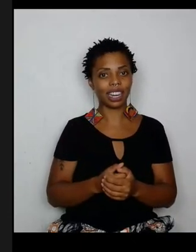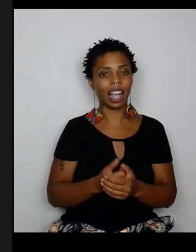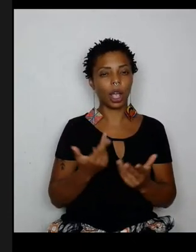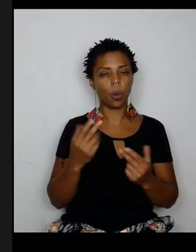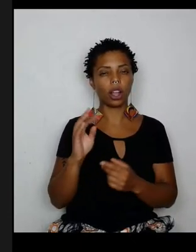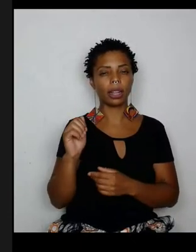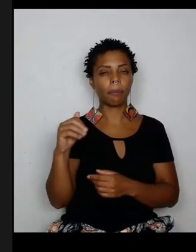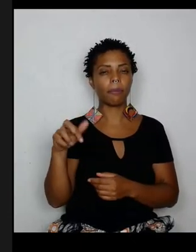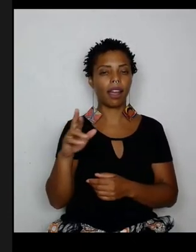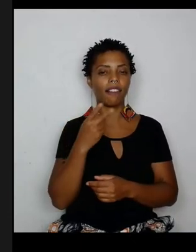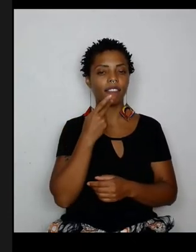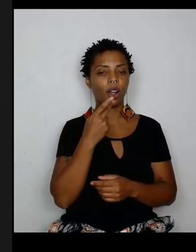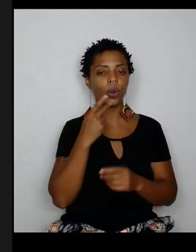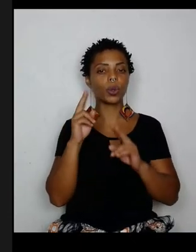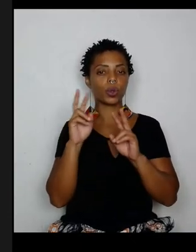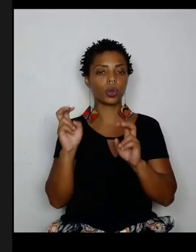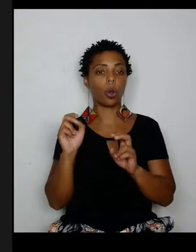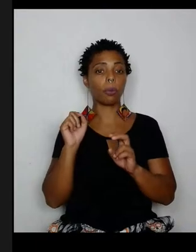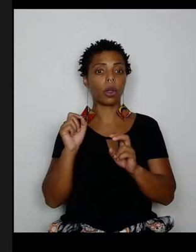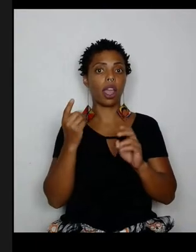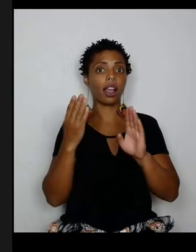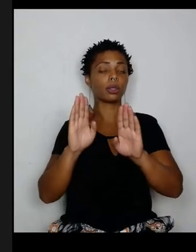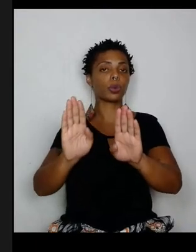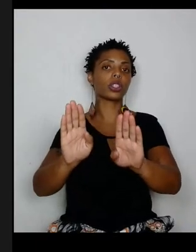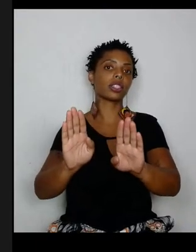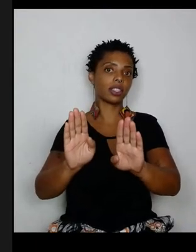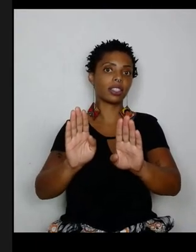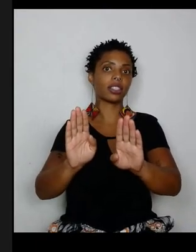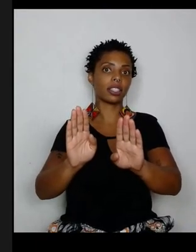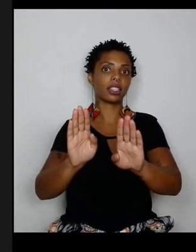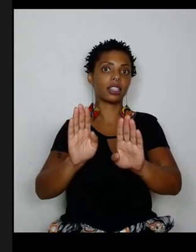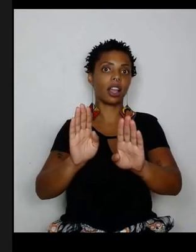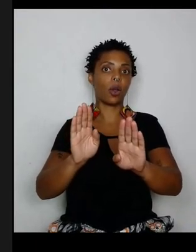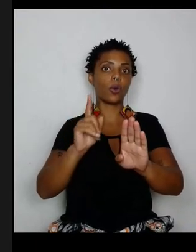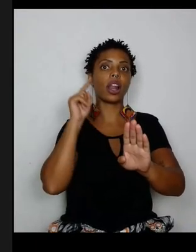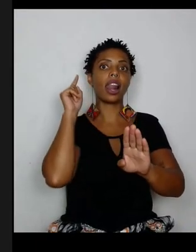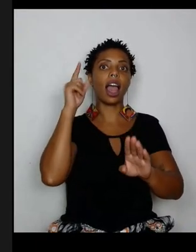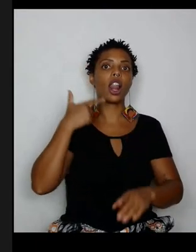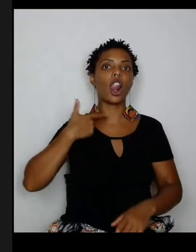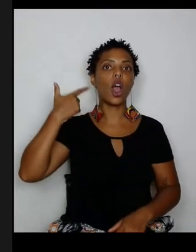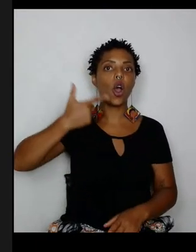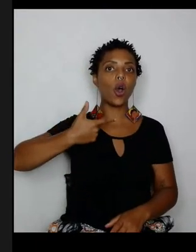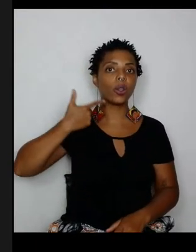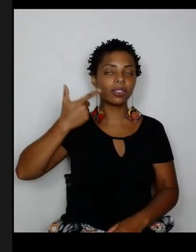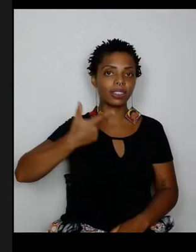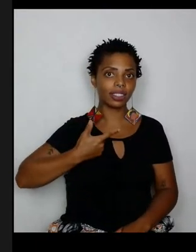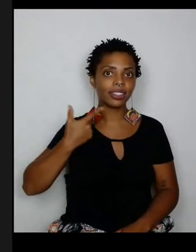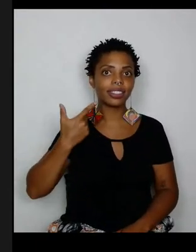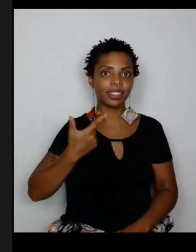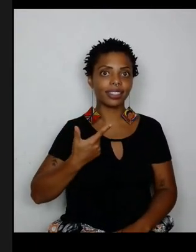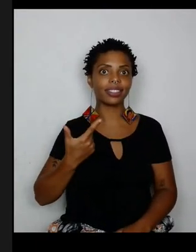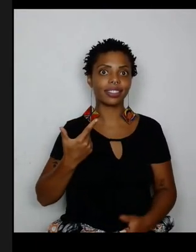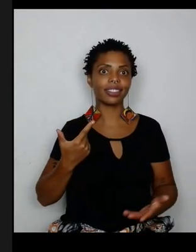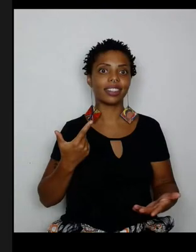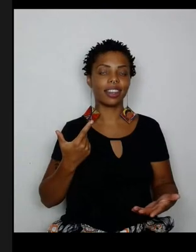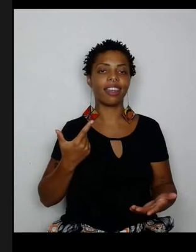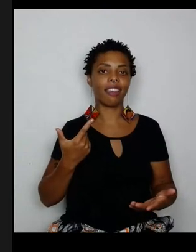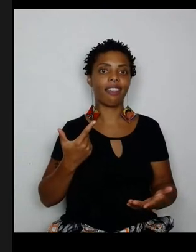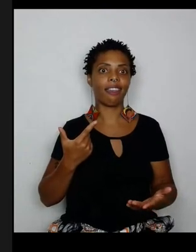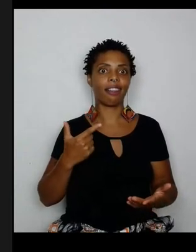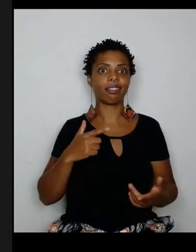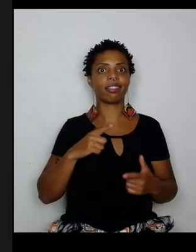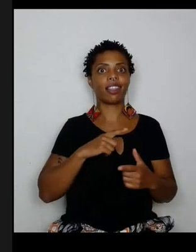direction as damar said how can we think of the exhibit in the national gallery in london